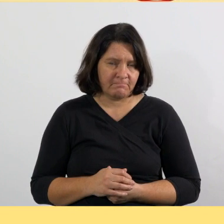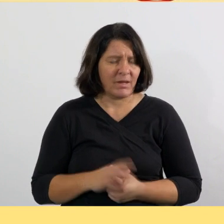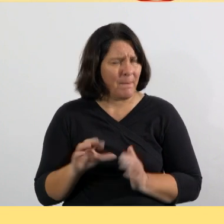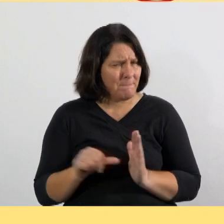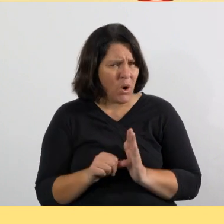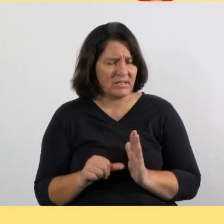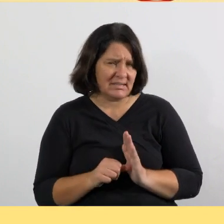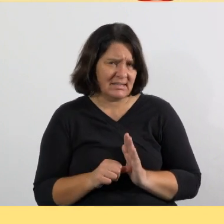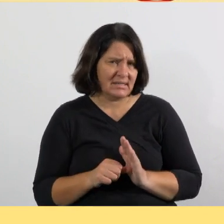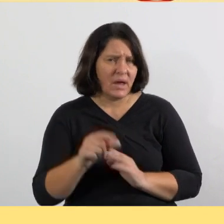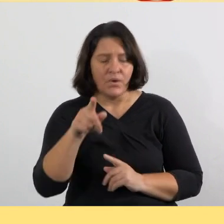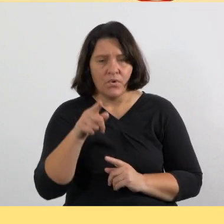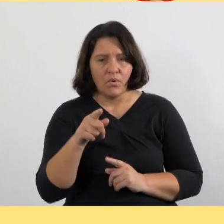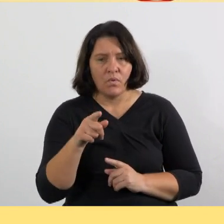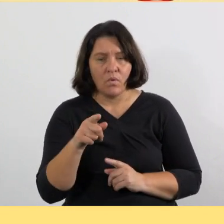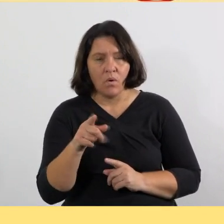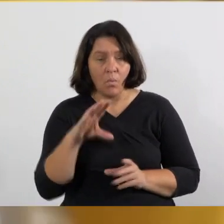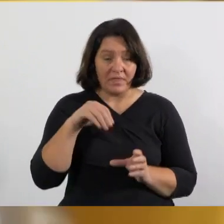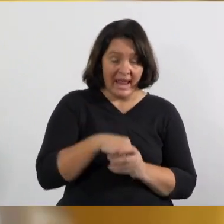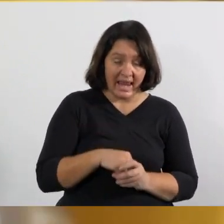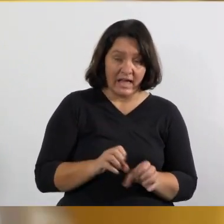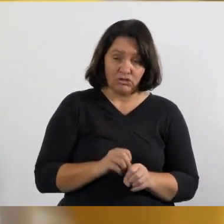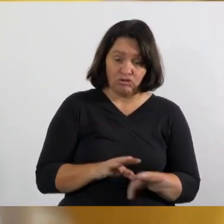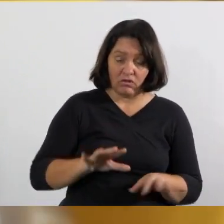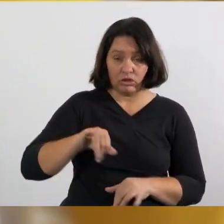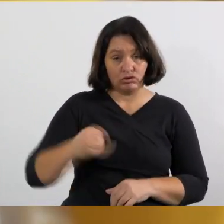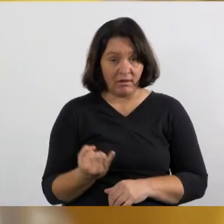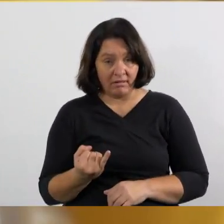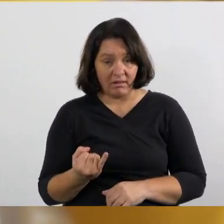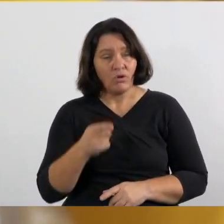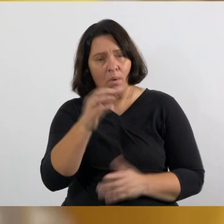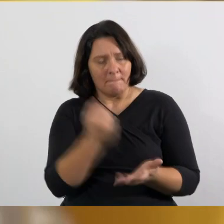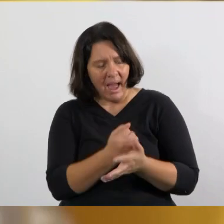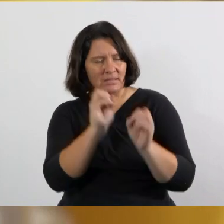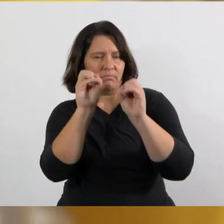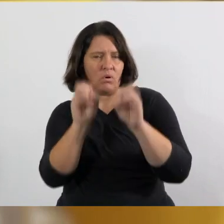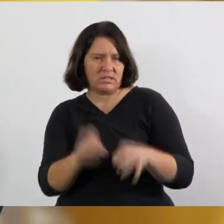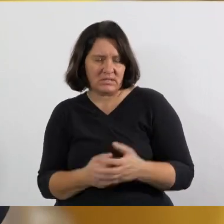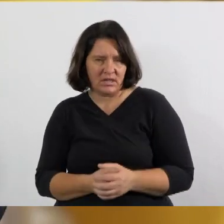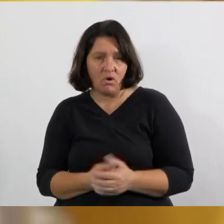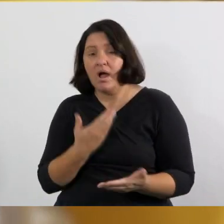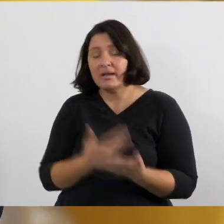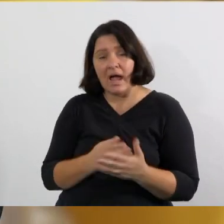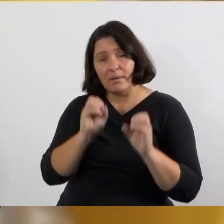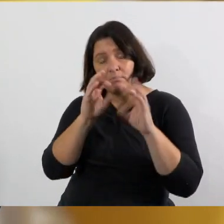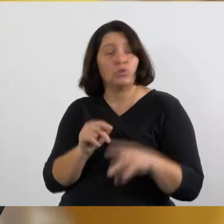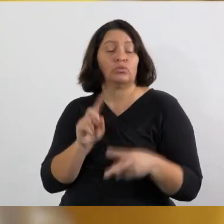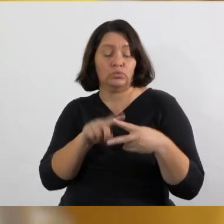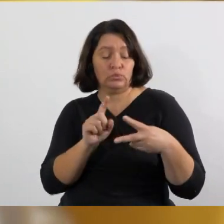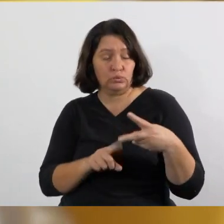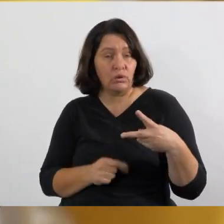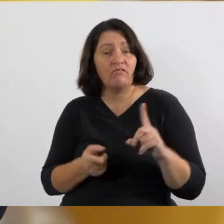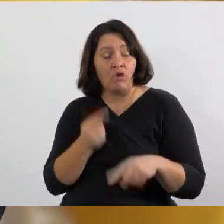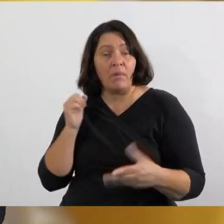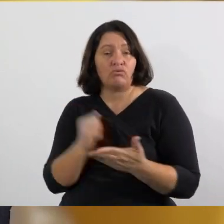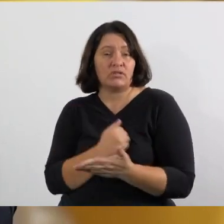3,900. Very important that when you are in your general journal, you have to post. And you can post two